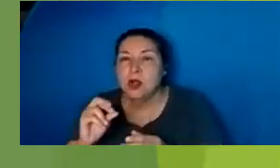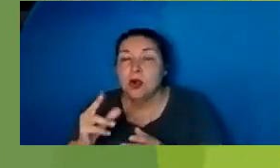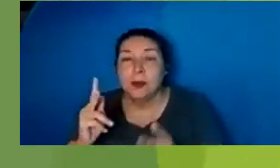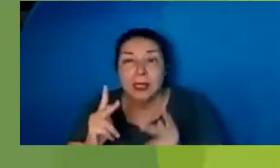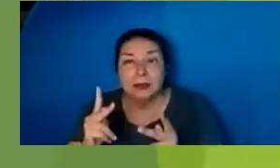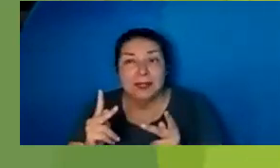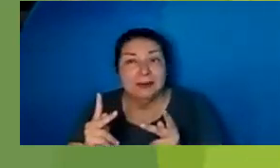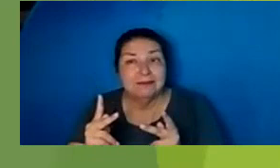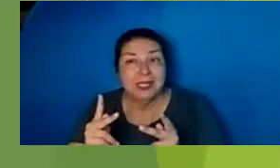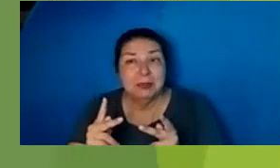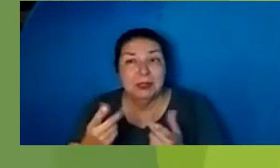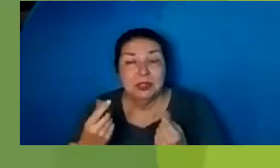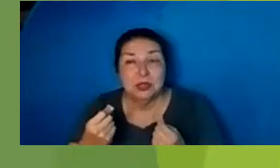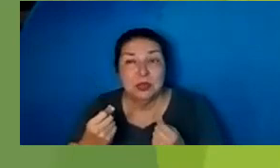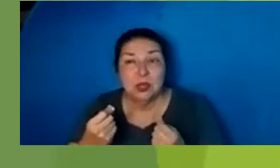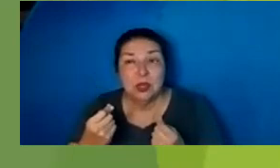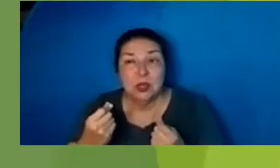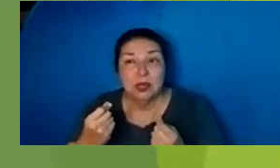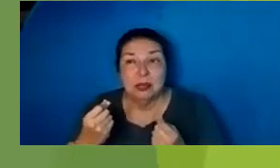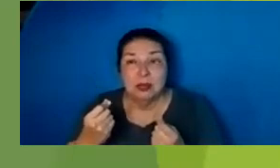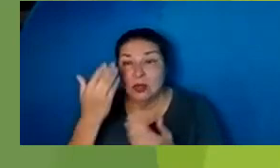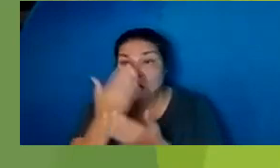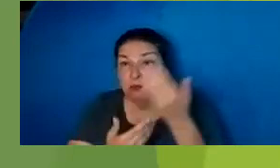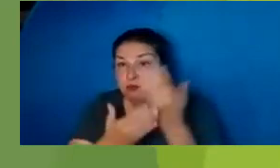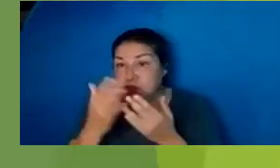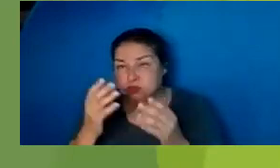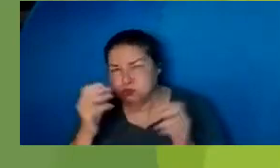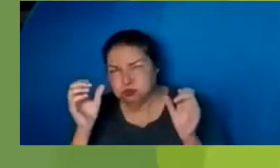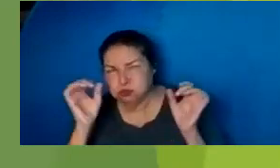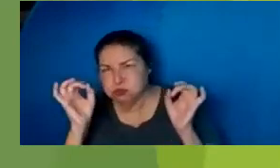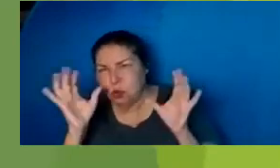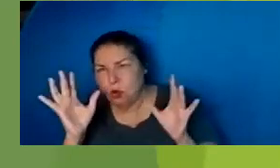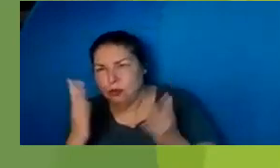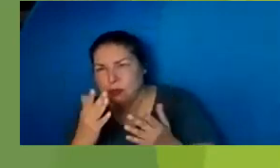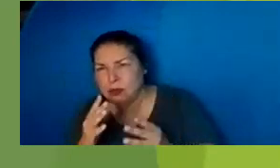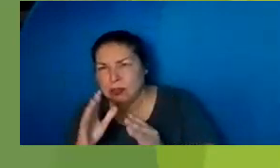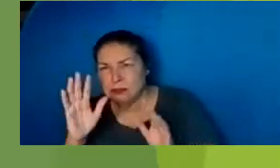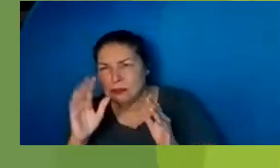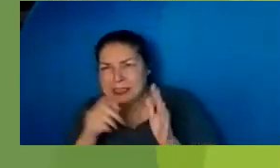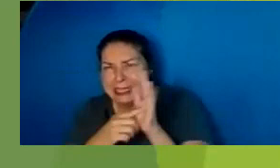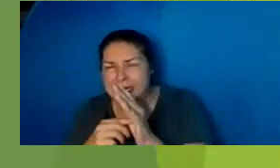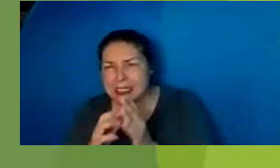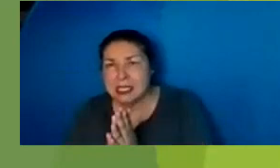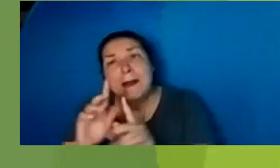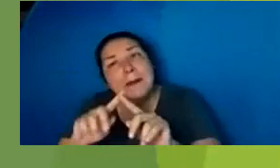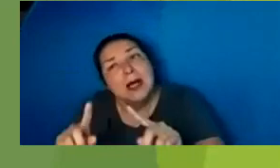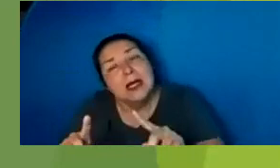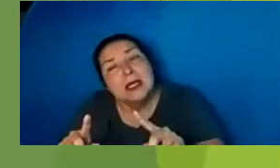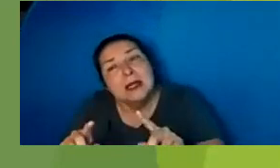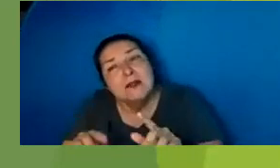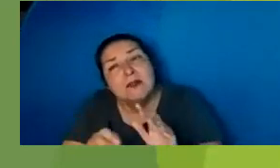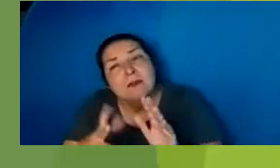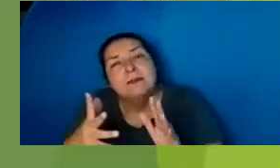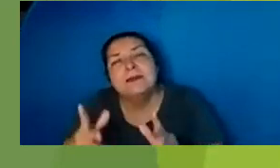come out of us that we normally wouldn't do. But just suppose that we were to take a new